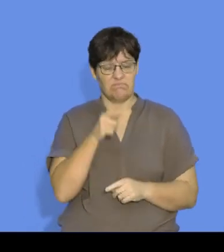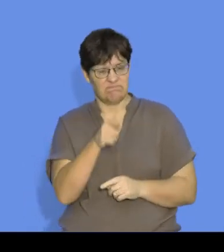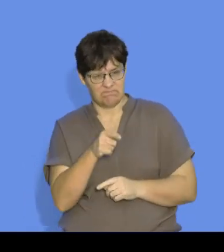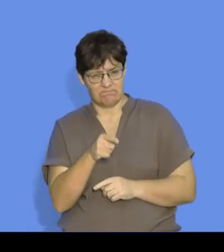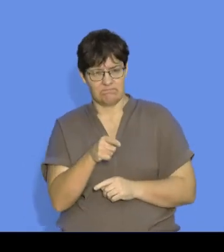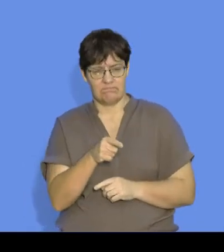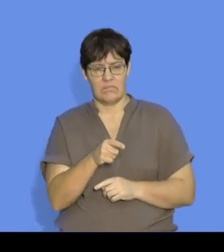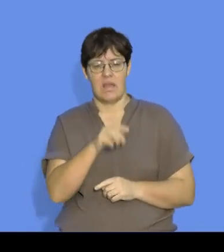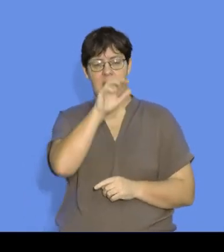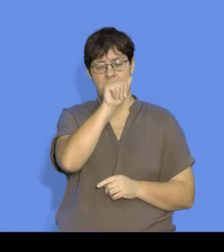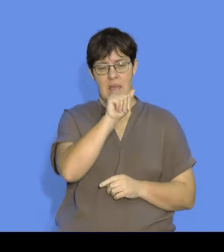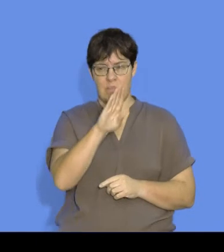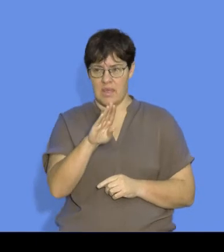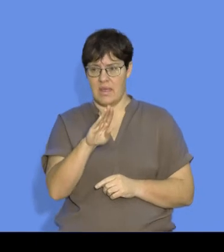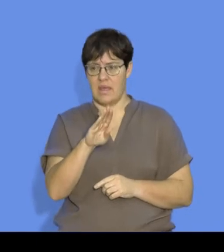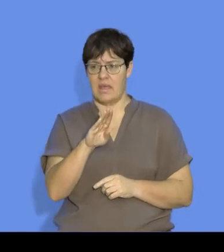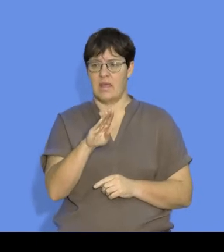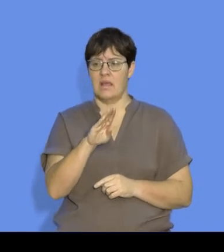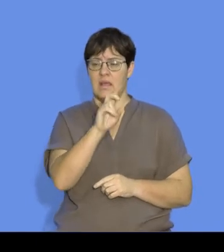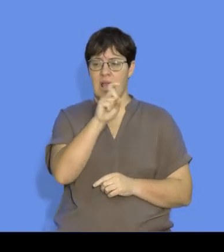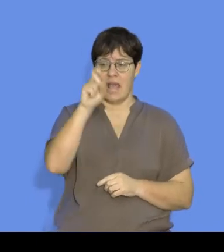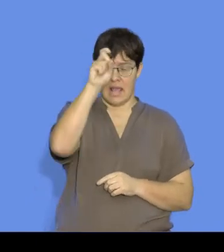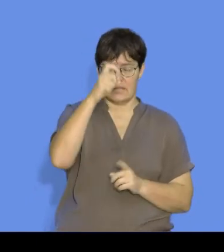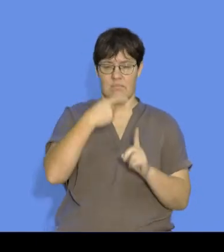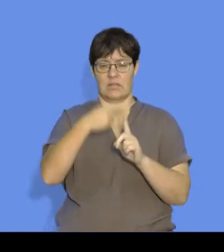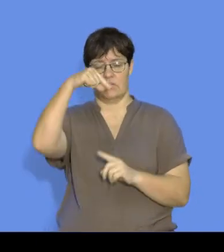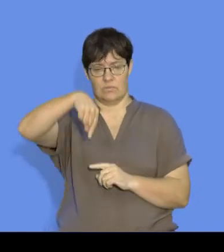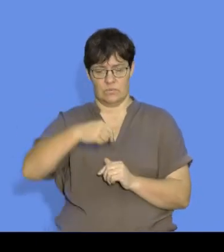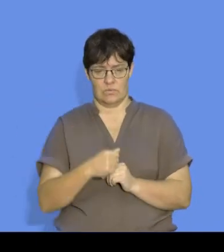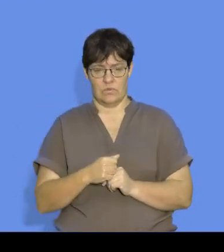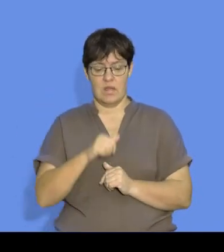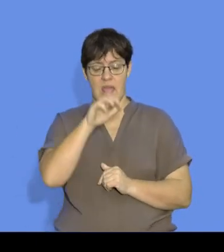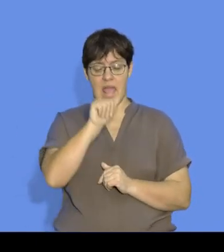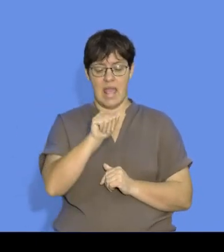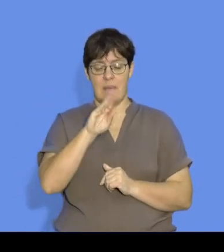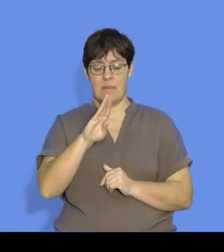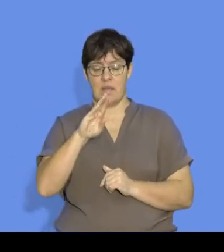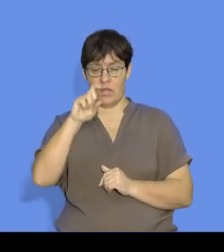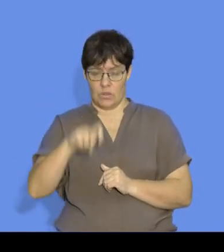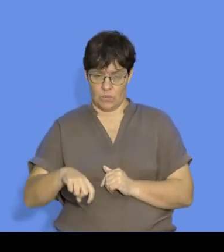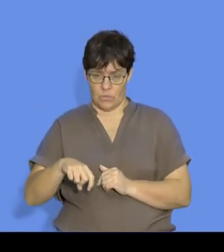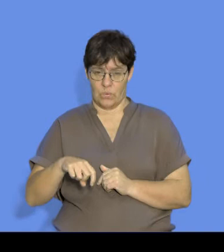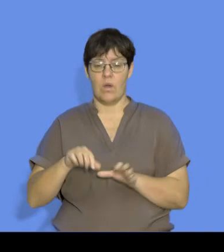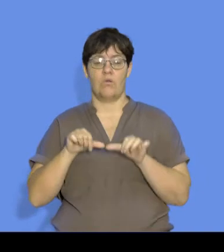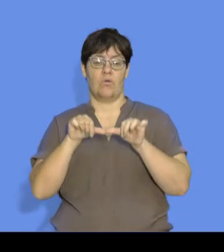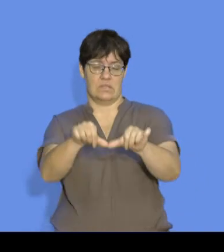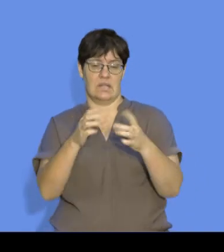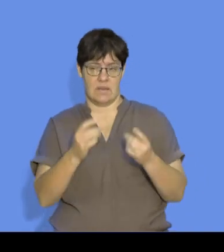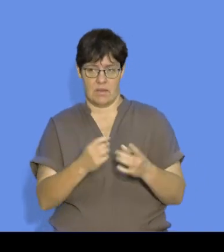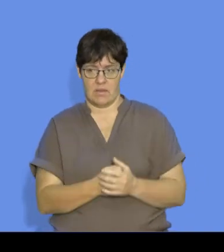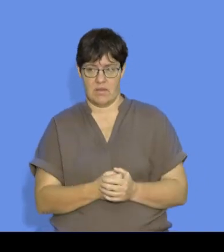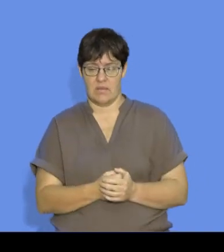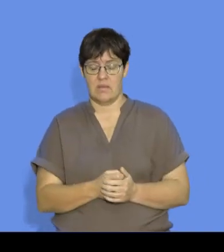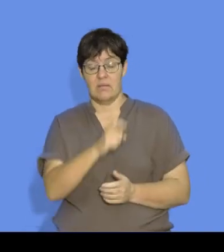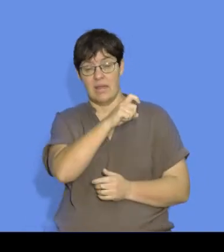a function in the form of ab to the x plus q, where a, b, and q are the constants,